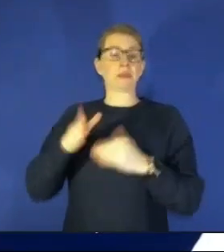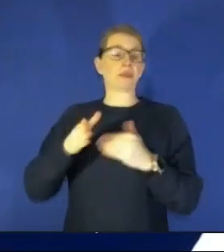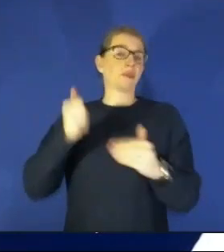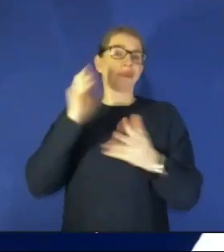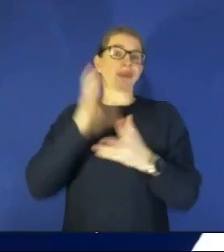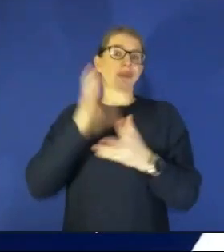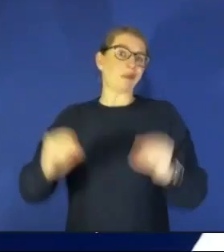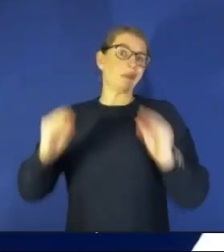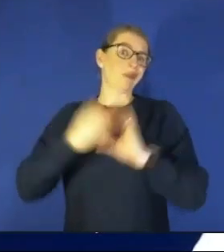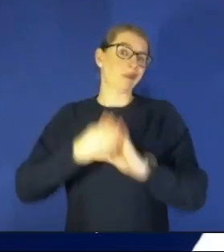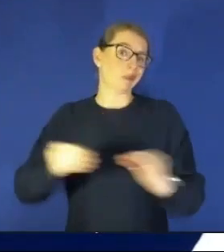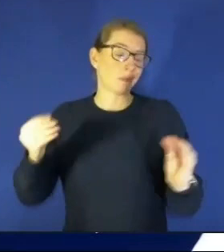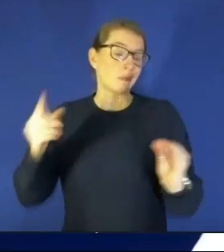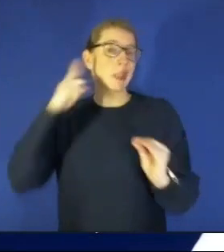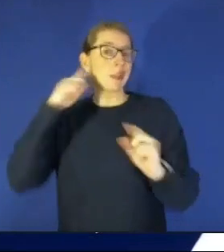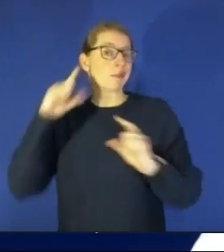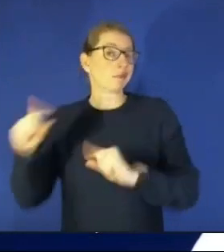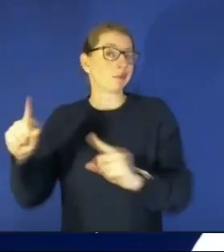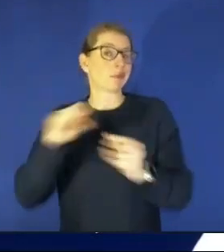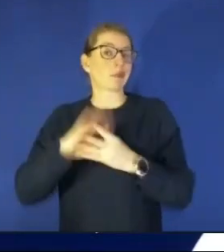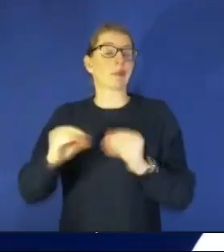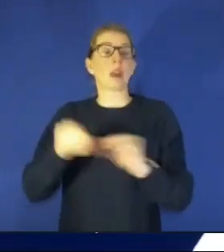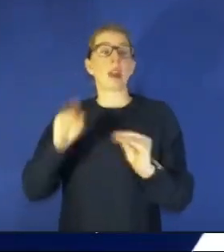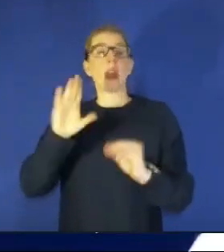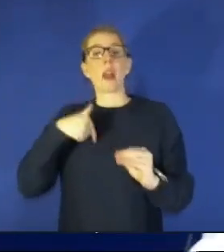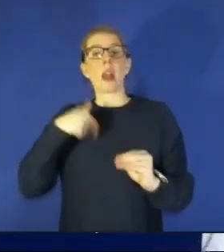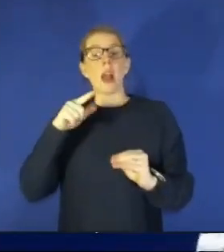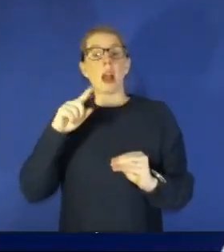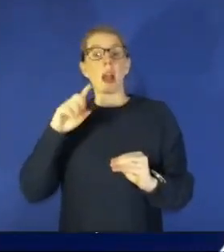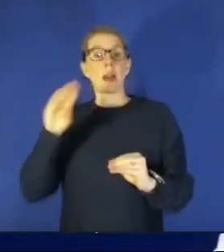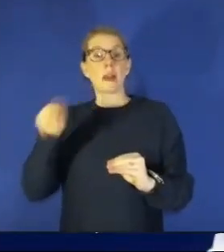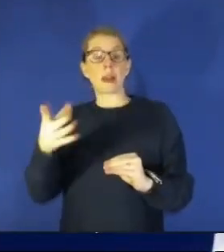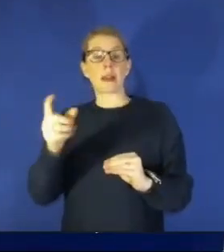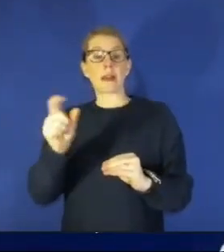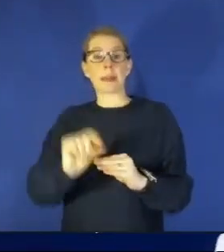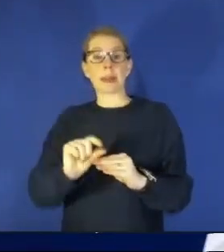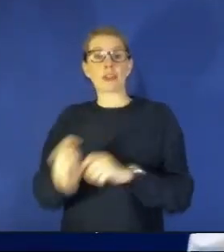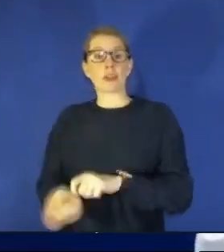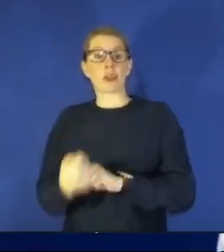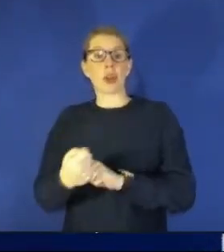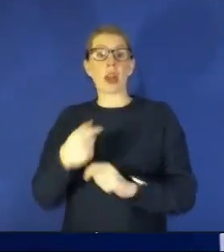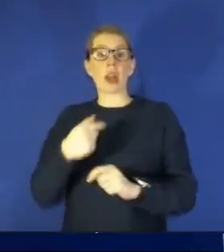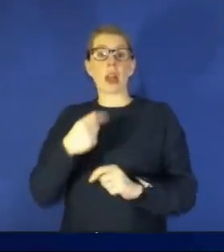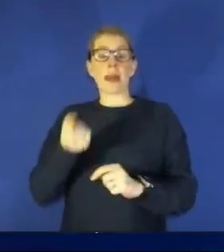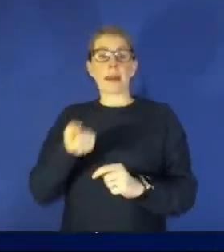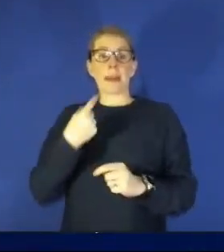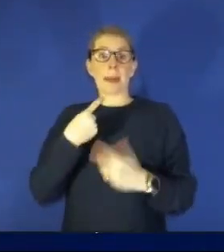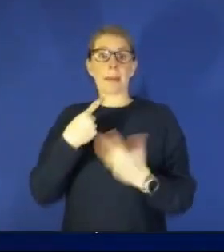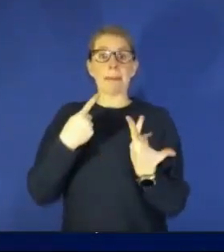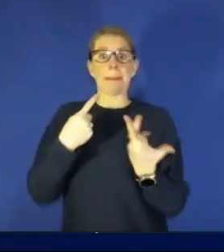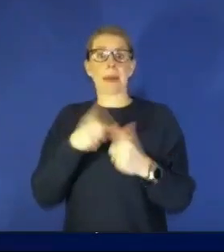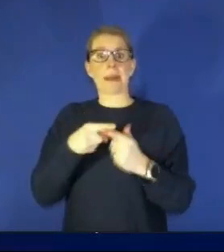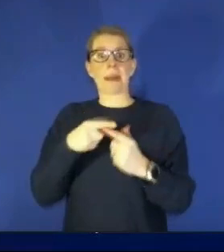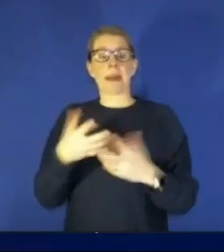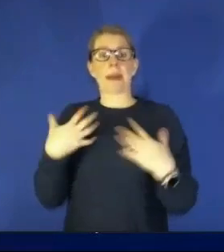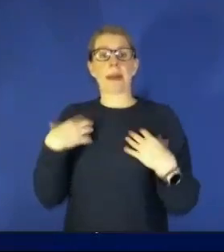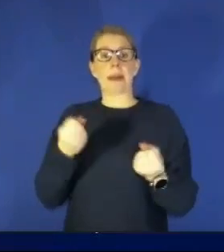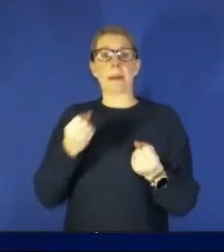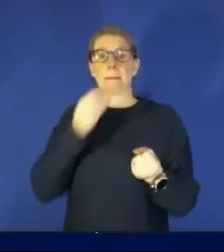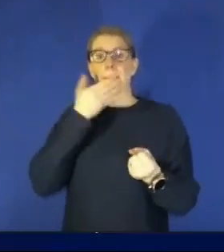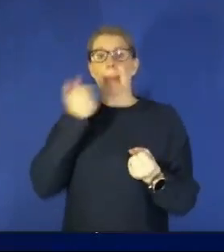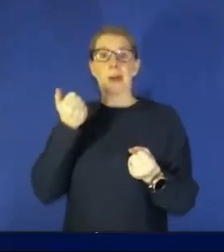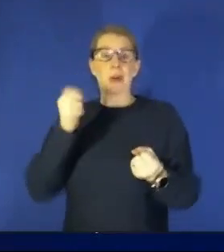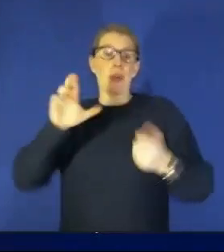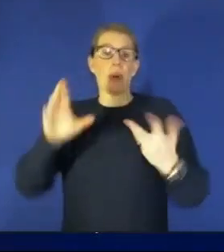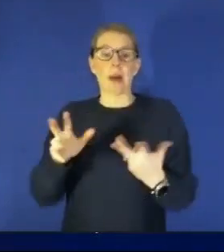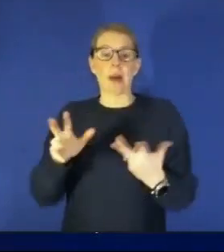hear the stories about, hey, listen, I gave miniature golf balls to somebody and they got better. Well, okay. Did they get better because you gave them miniature golf balls, or did they get